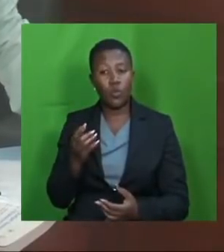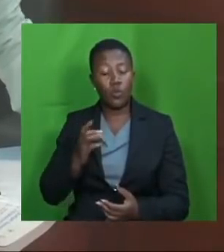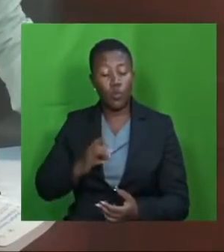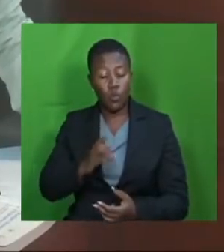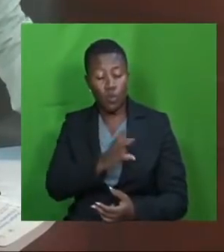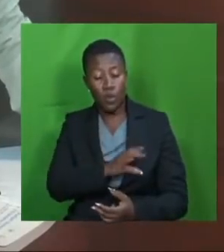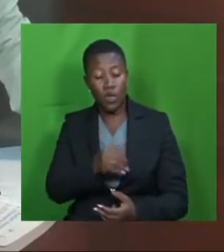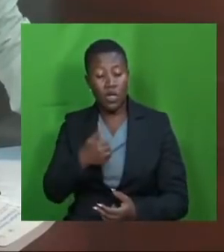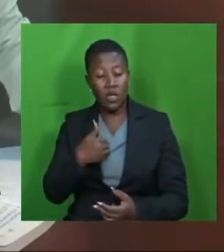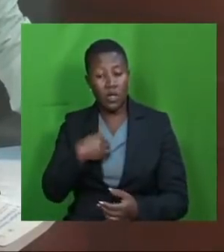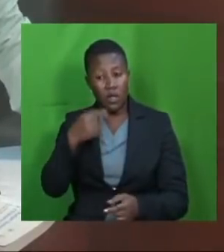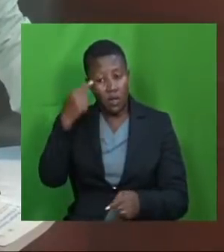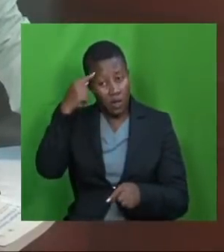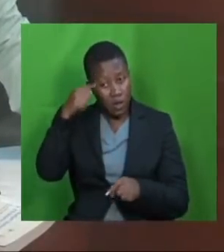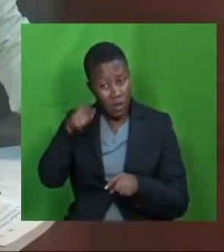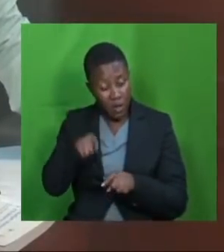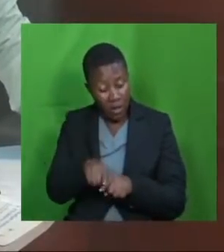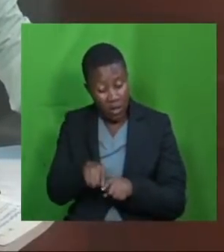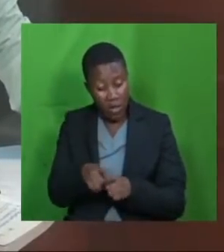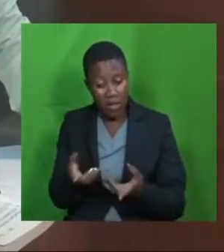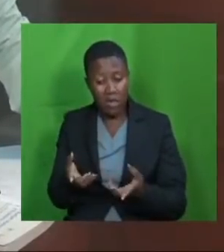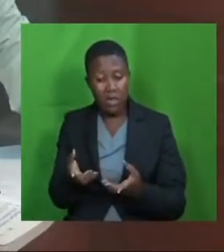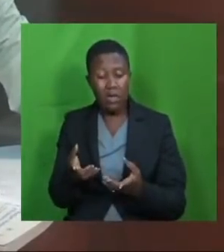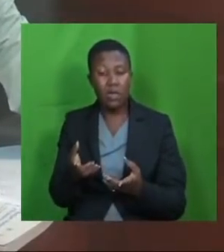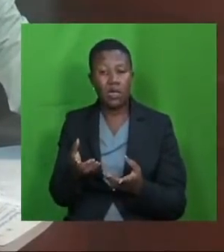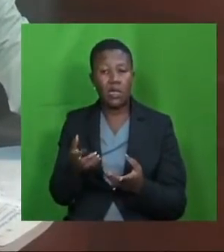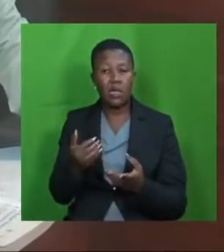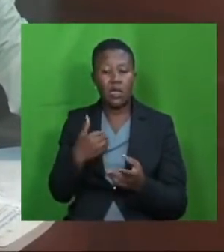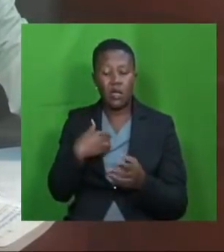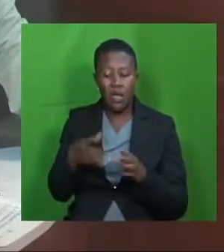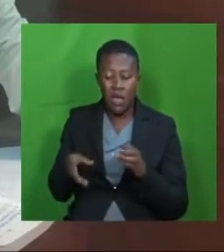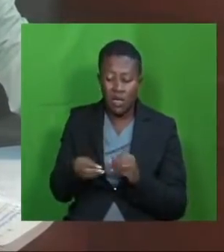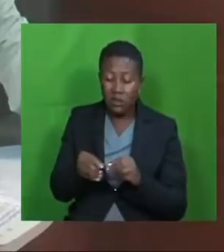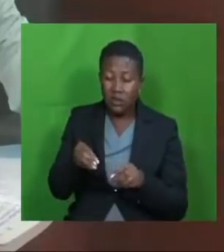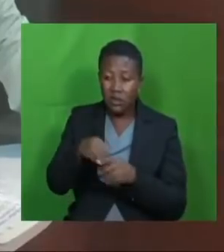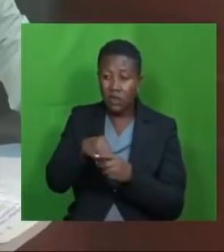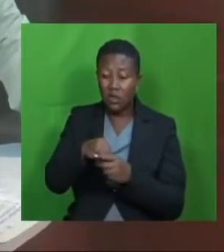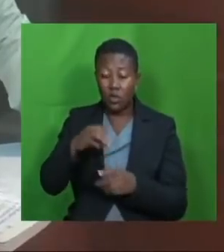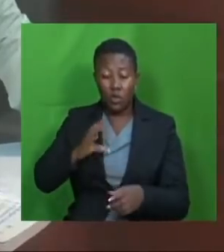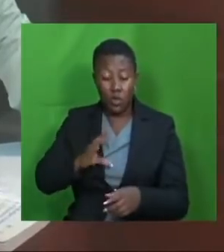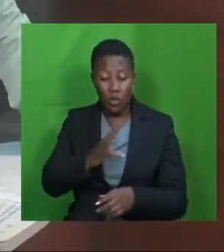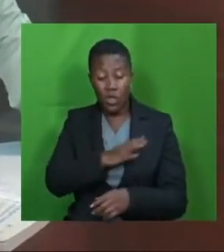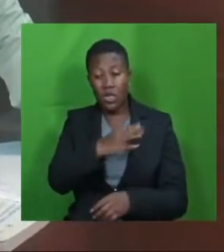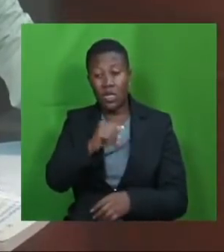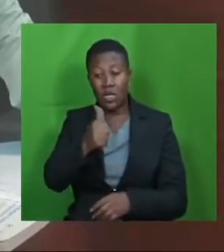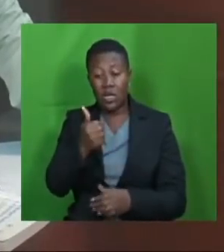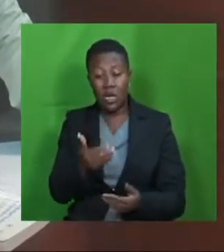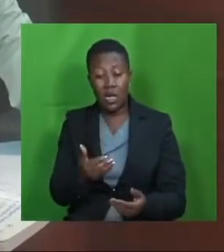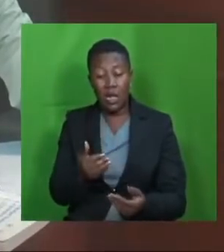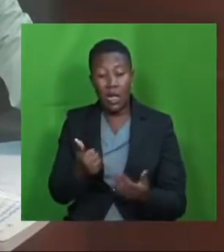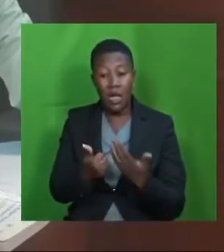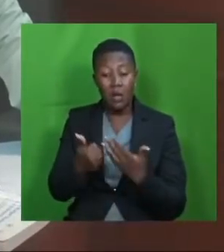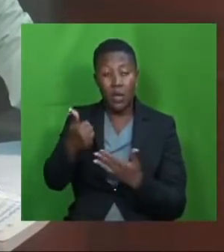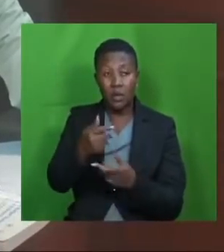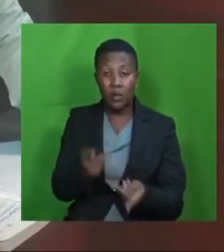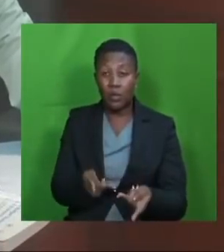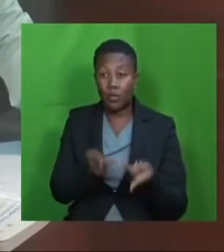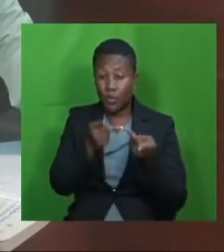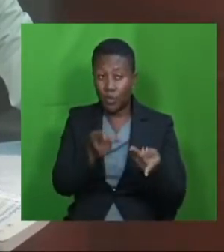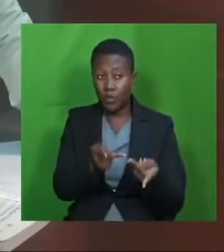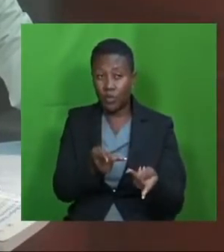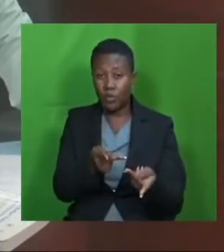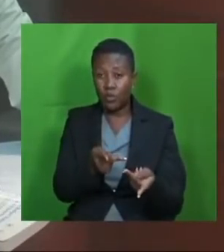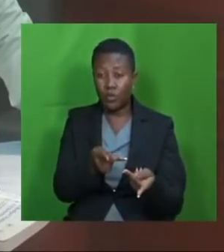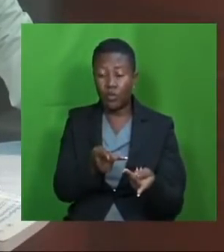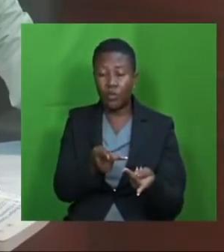on and factors same into the committee's own amendment proposed. The major matter